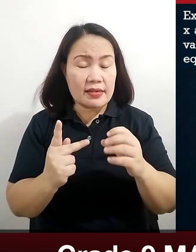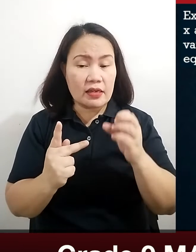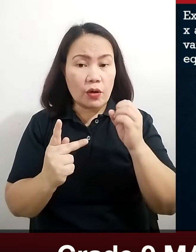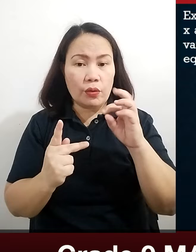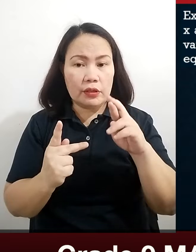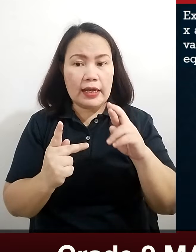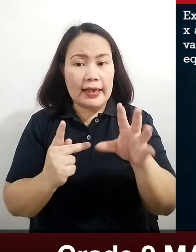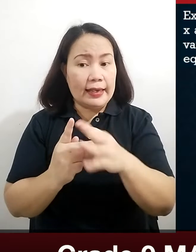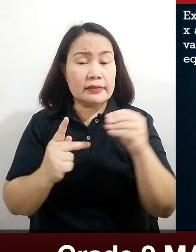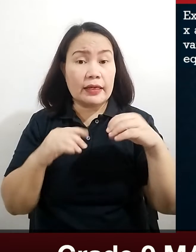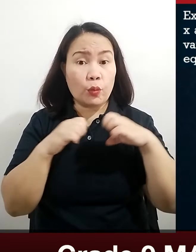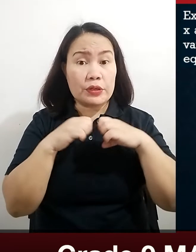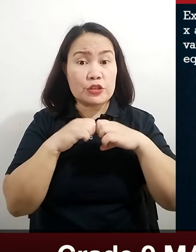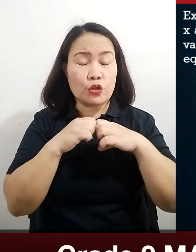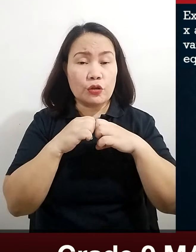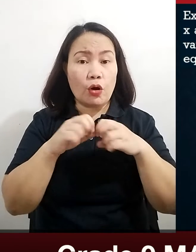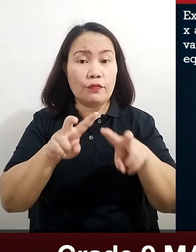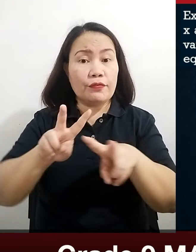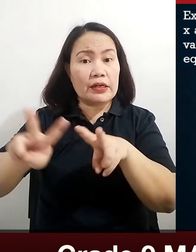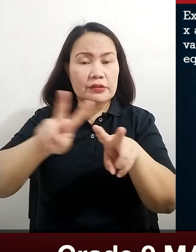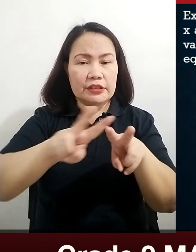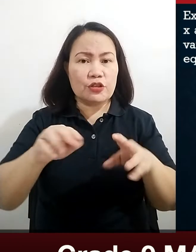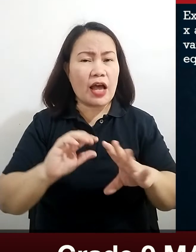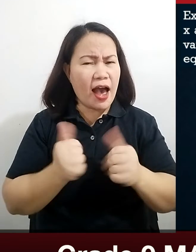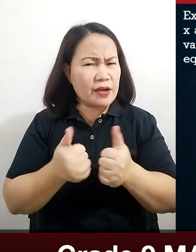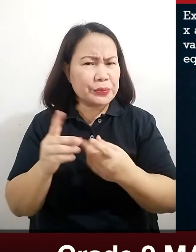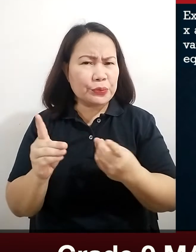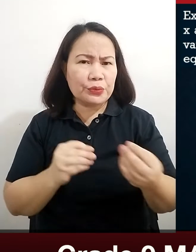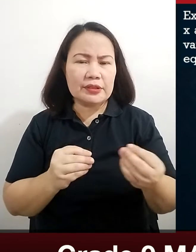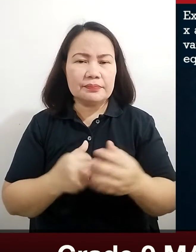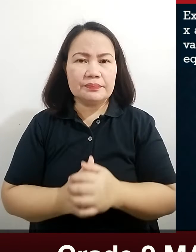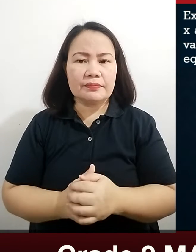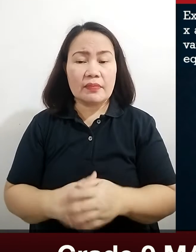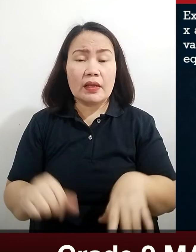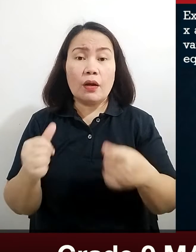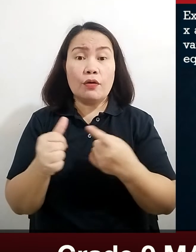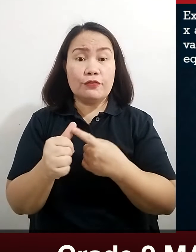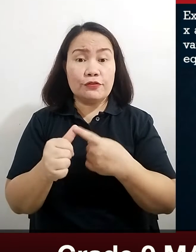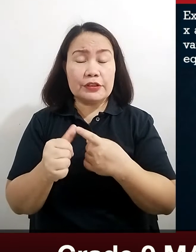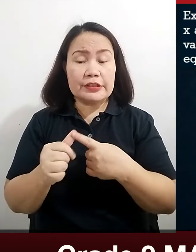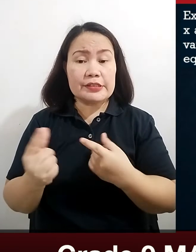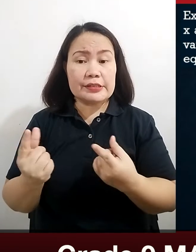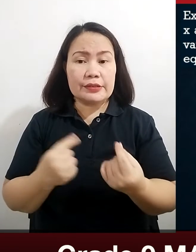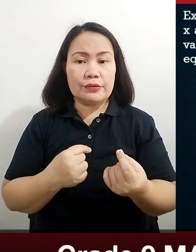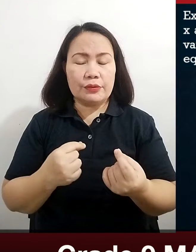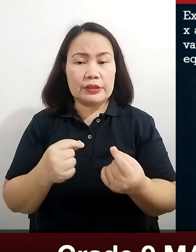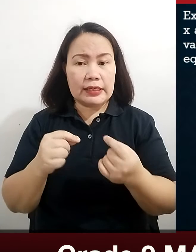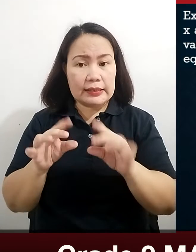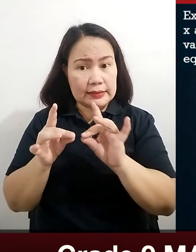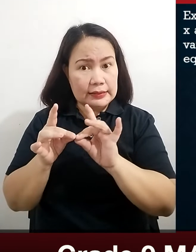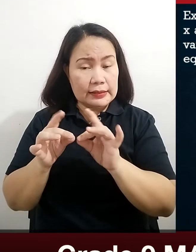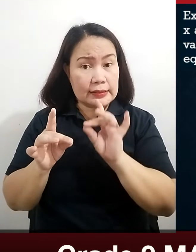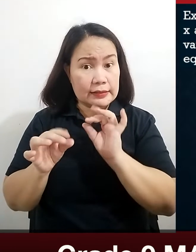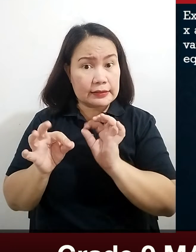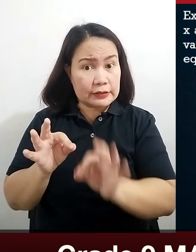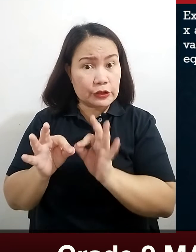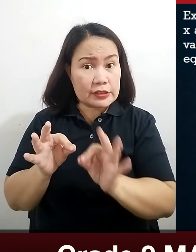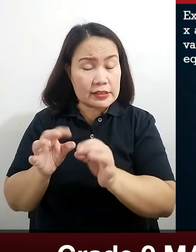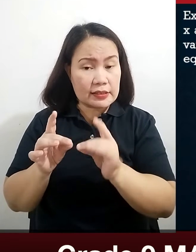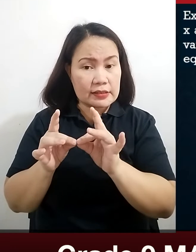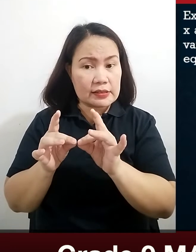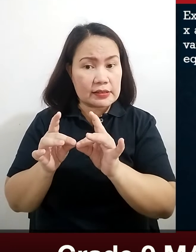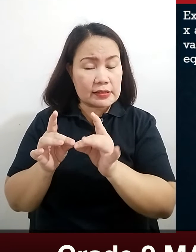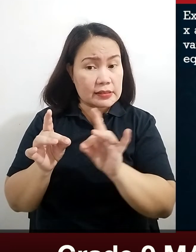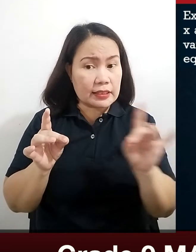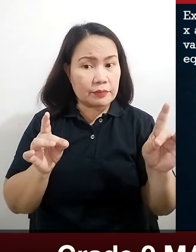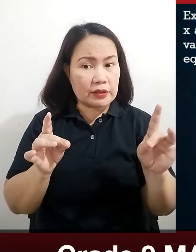And the equation of variation. So, paano natin gagawin? So, first, kailangan natin i-translate yung statement na to. Y